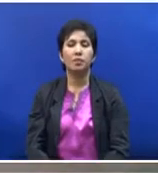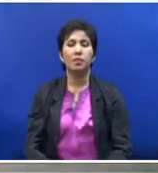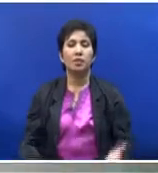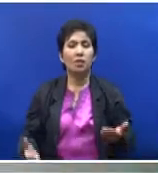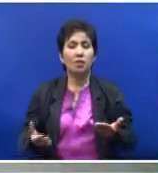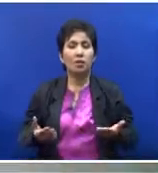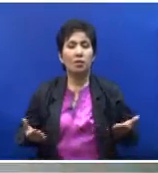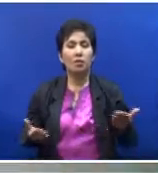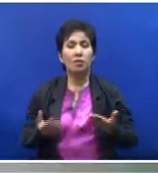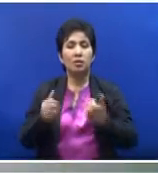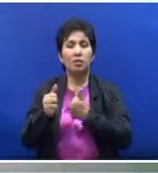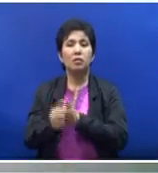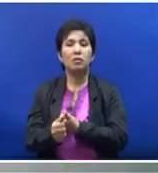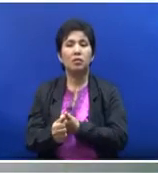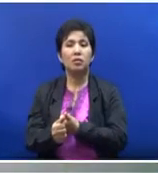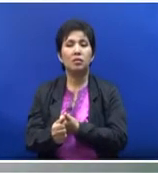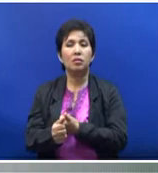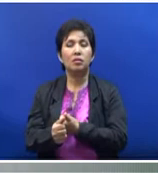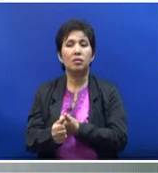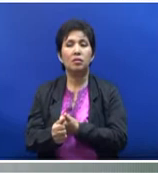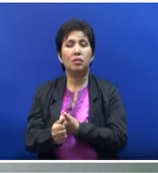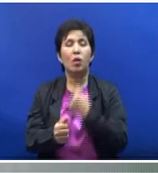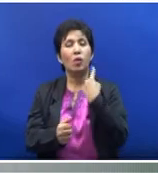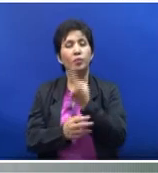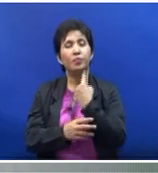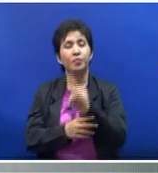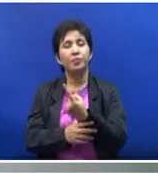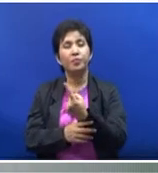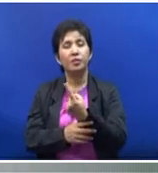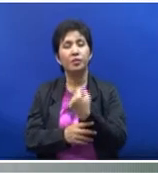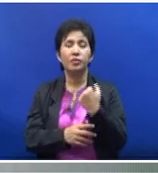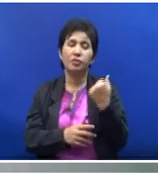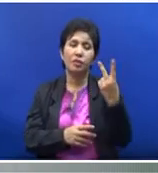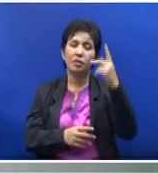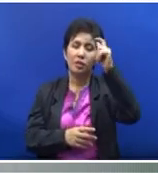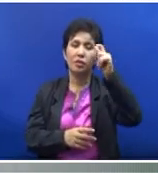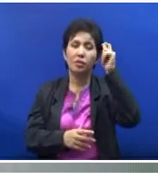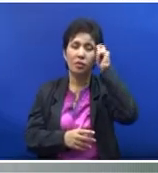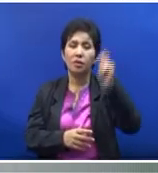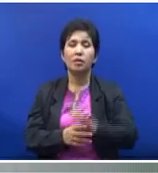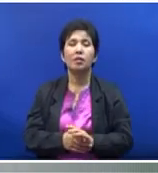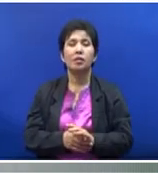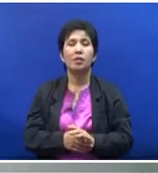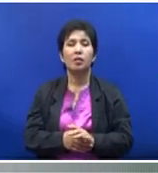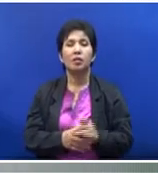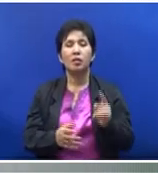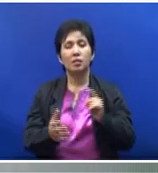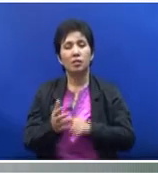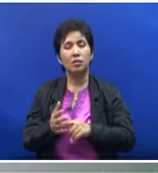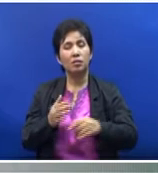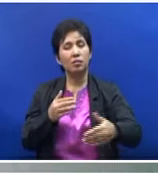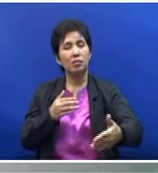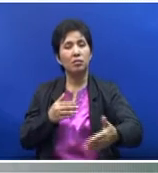Okay, according to diffusion theory. Okay, so this is the second theory. Okay, the diffusion theory, which is